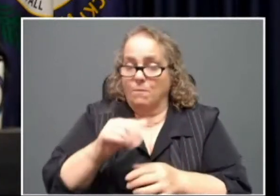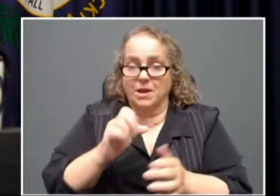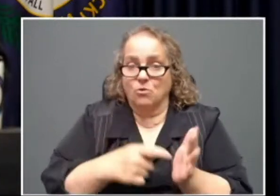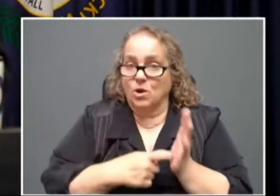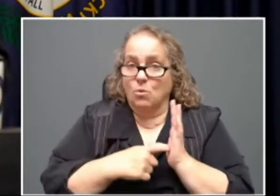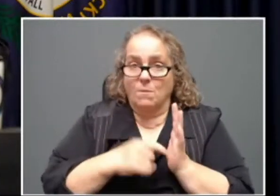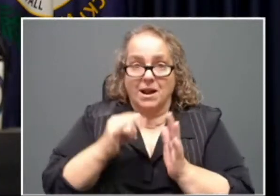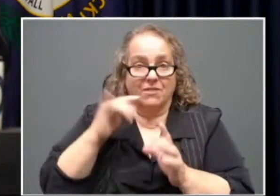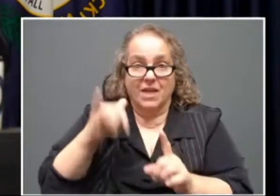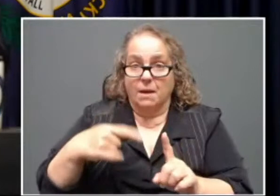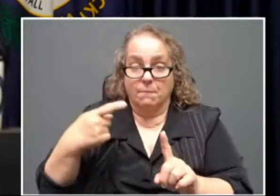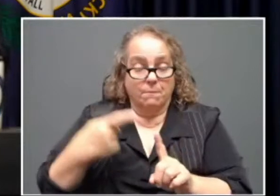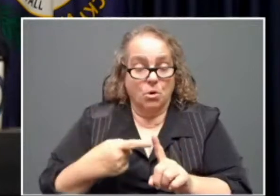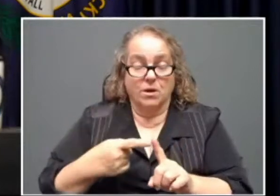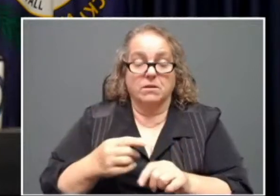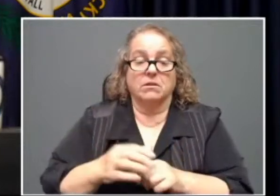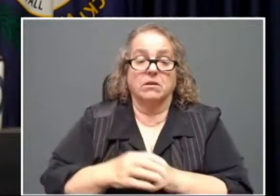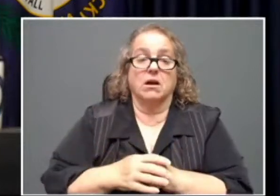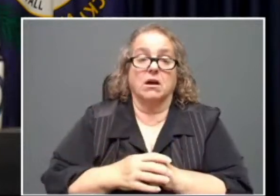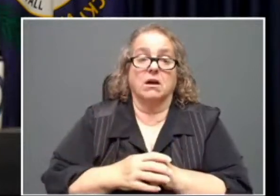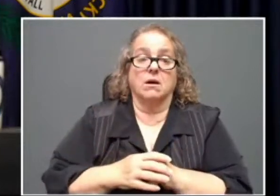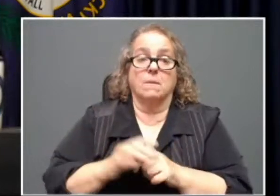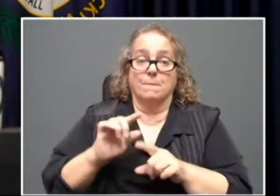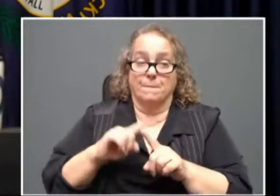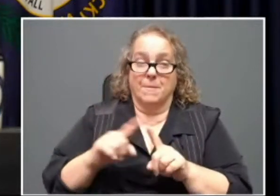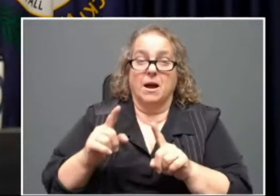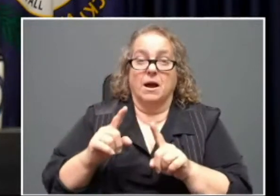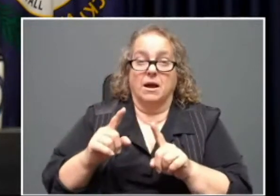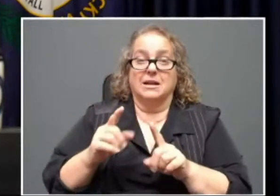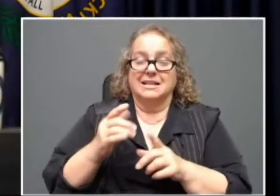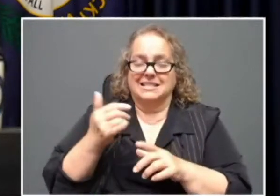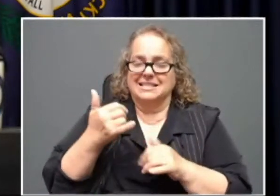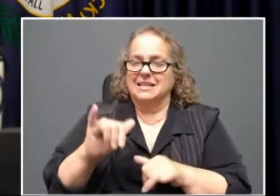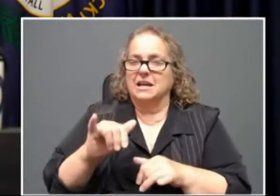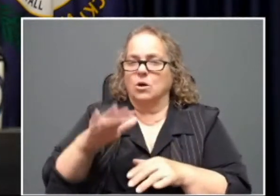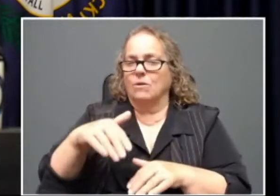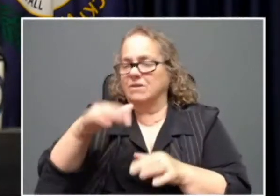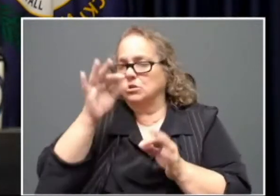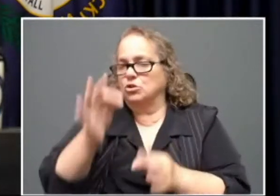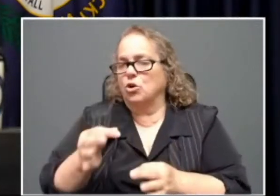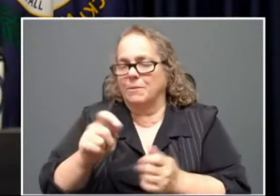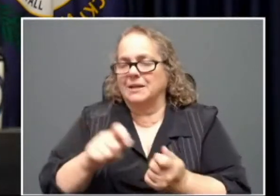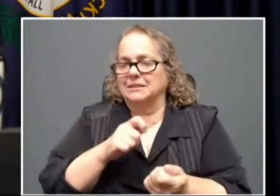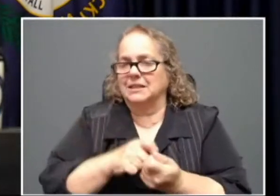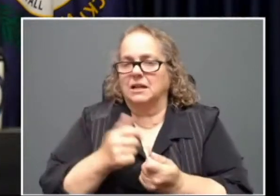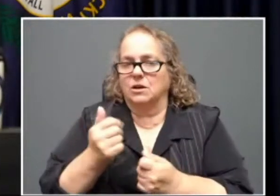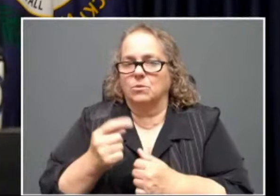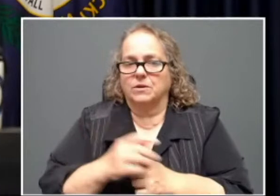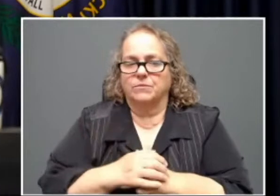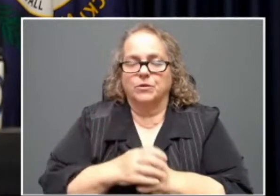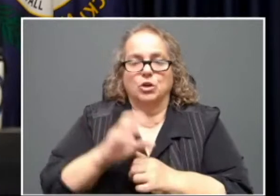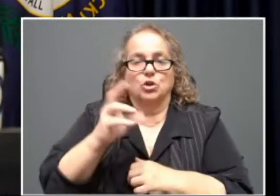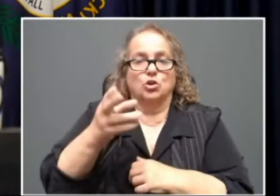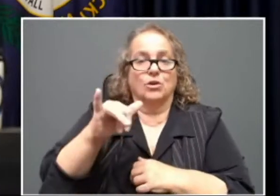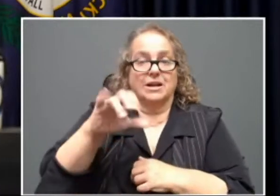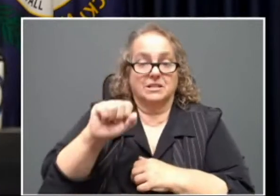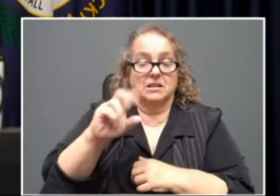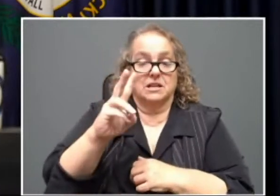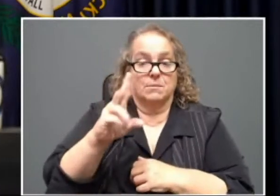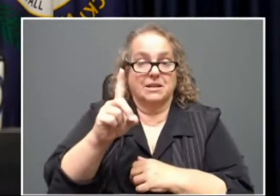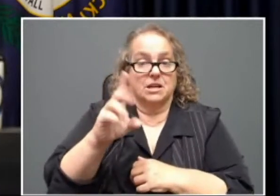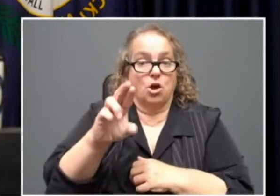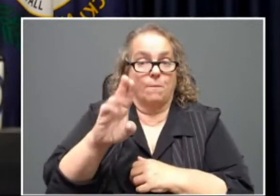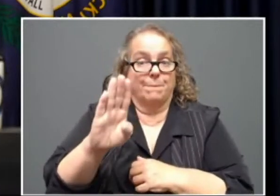point. But that's still to be determined. Chris Otts, WDRB.